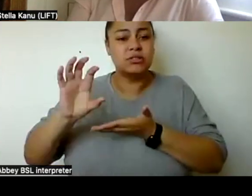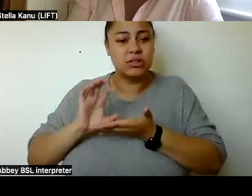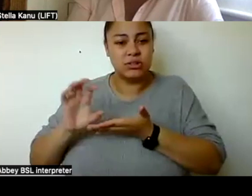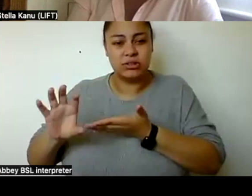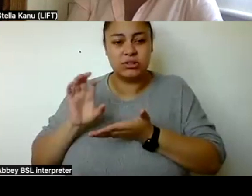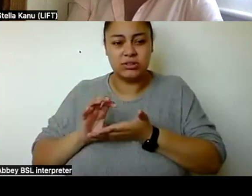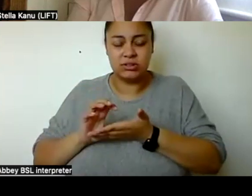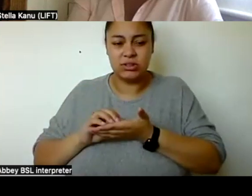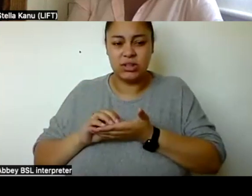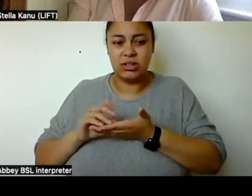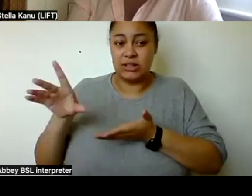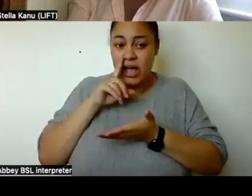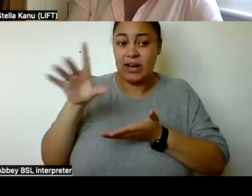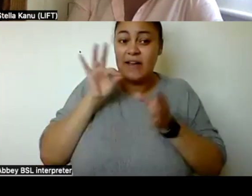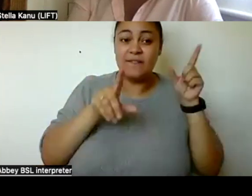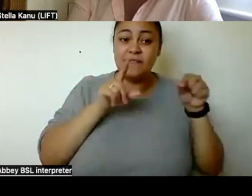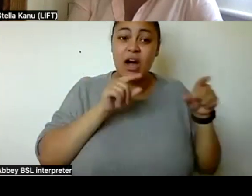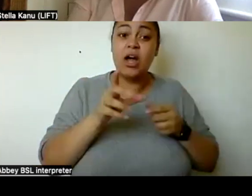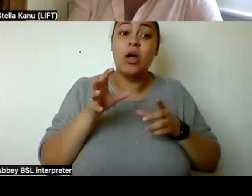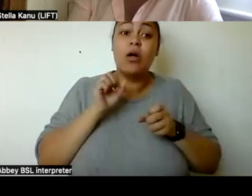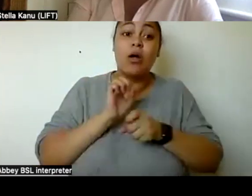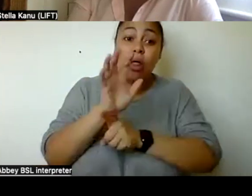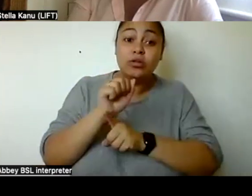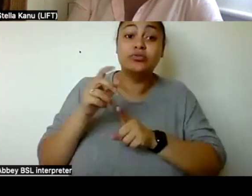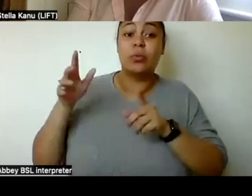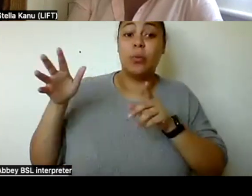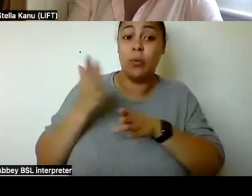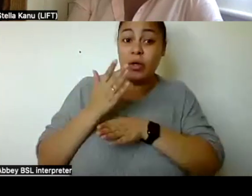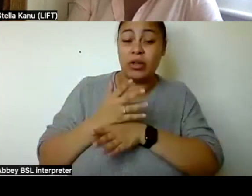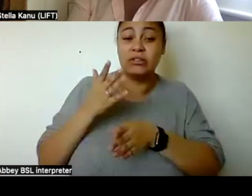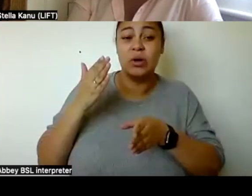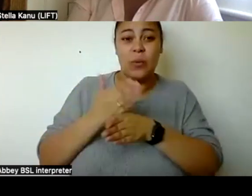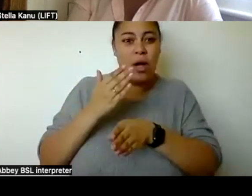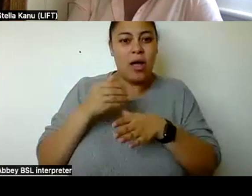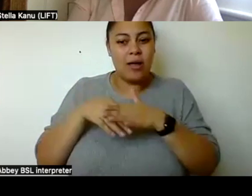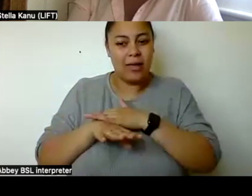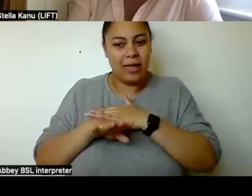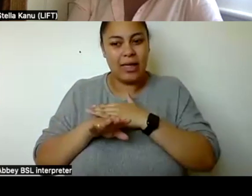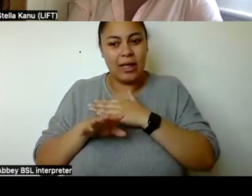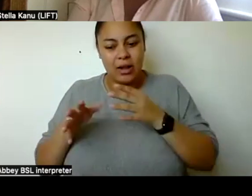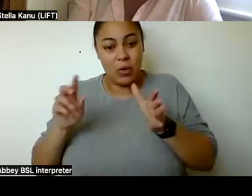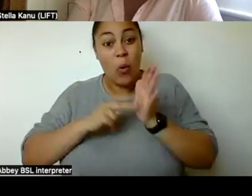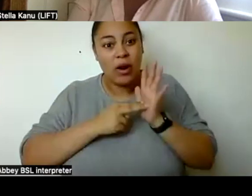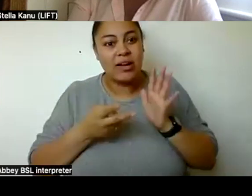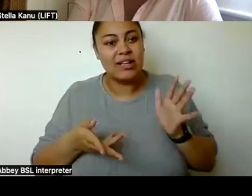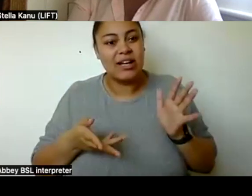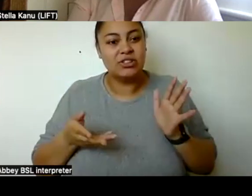invite cultural workers to work in their